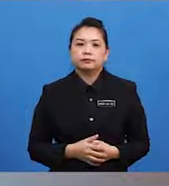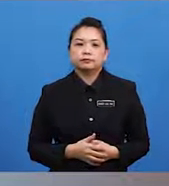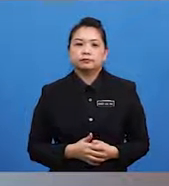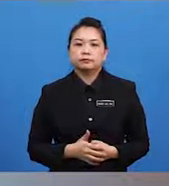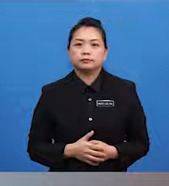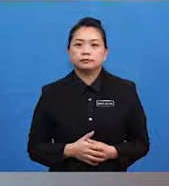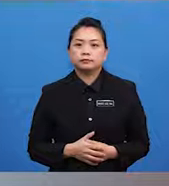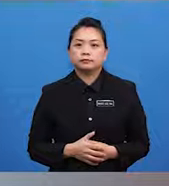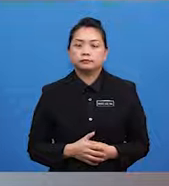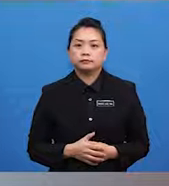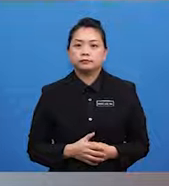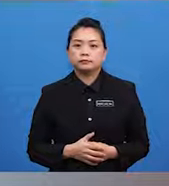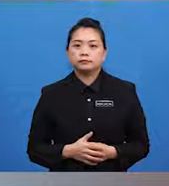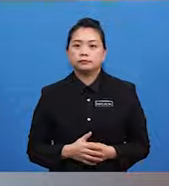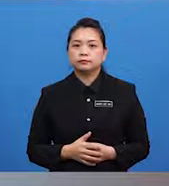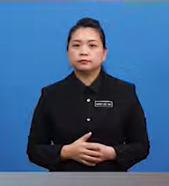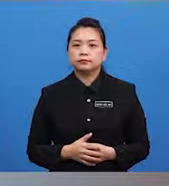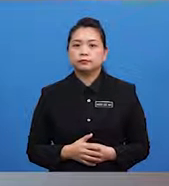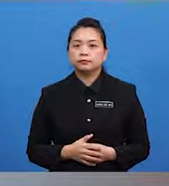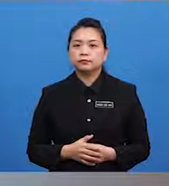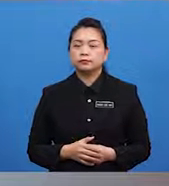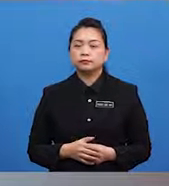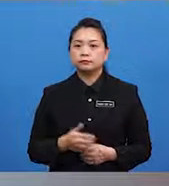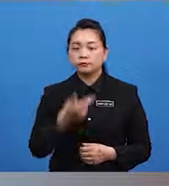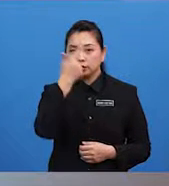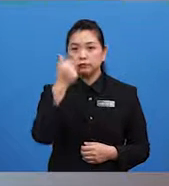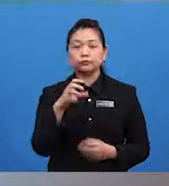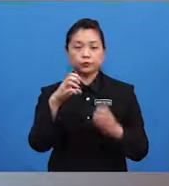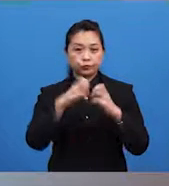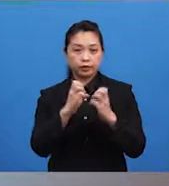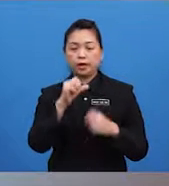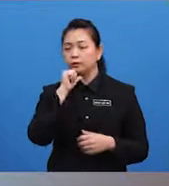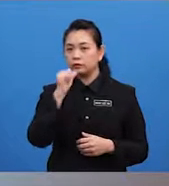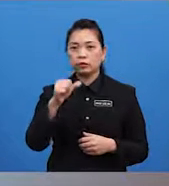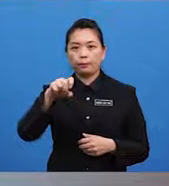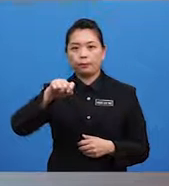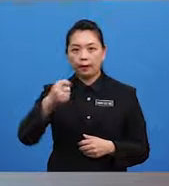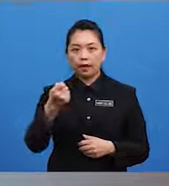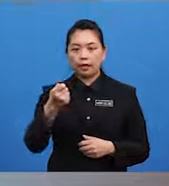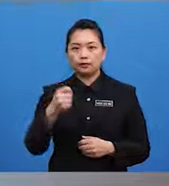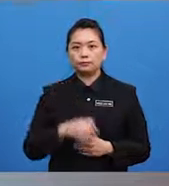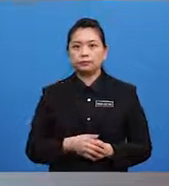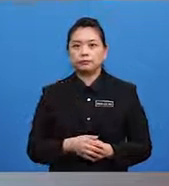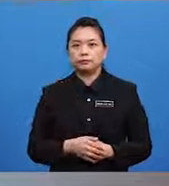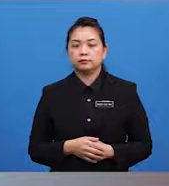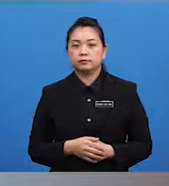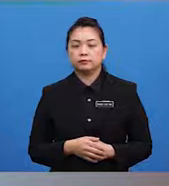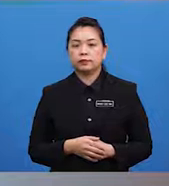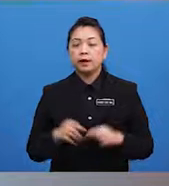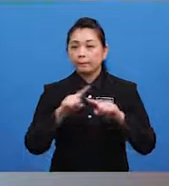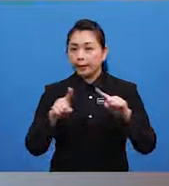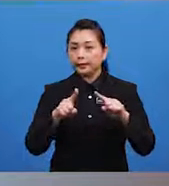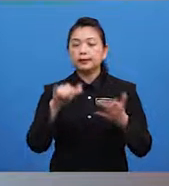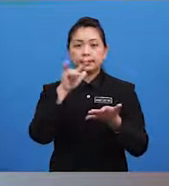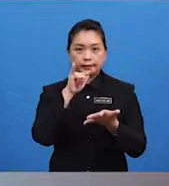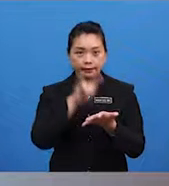from the trees as they are left to ripen naturally and fall. That is not the